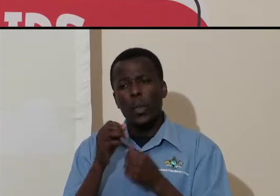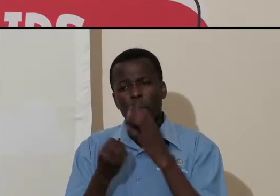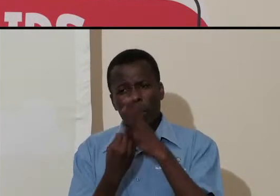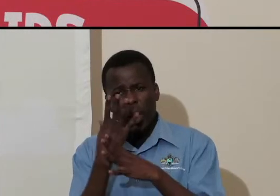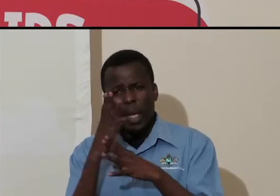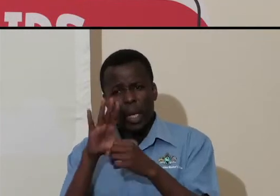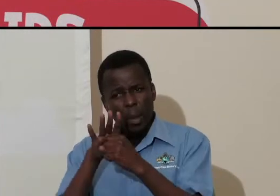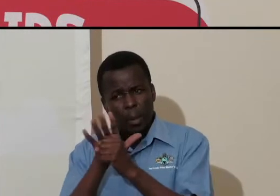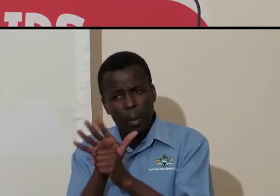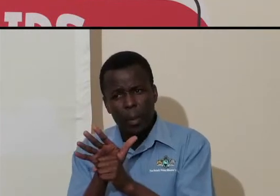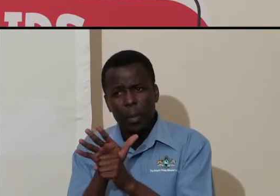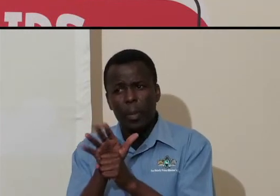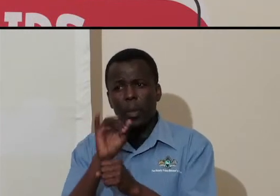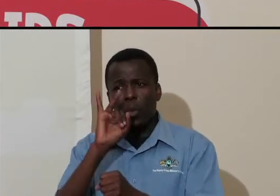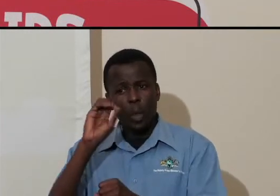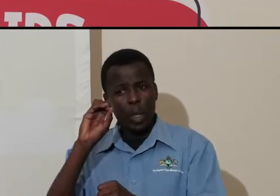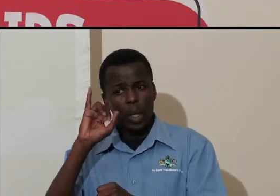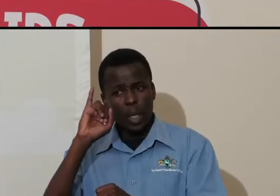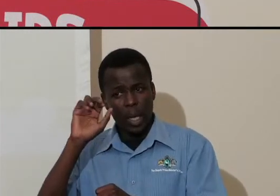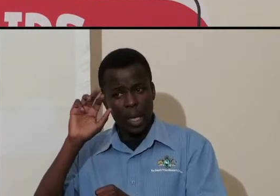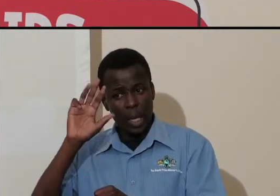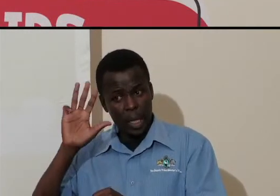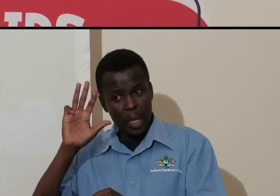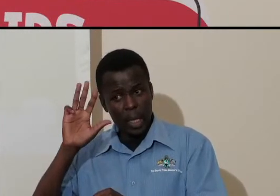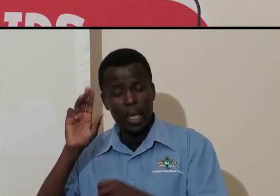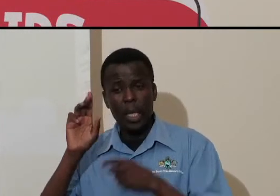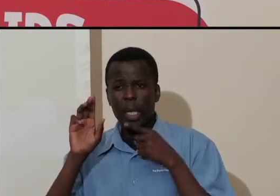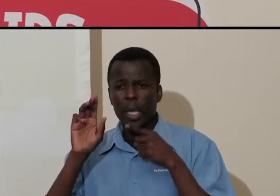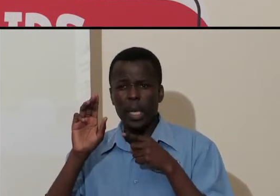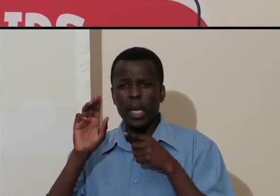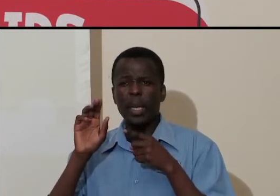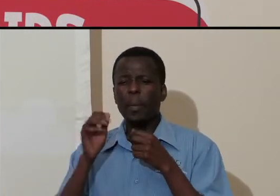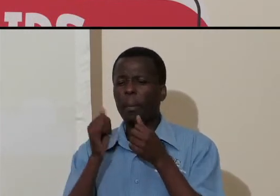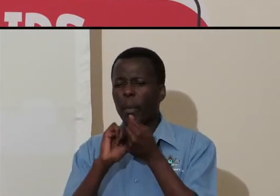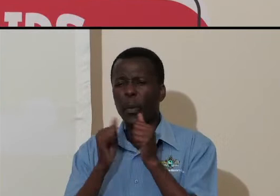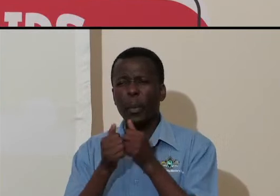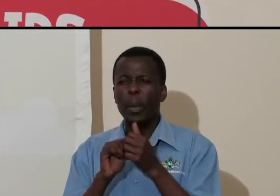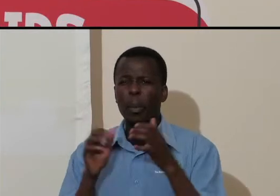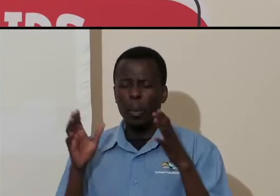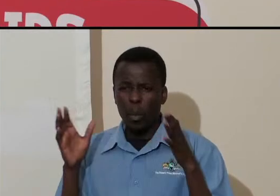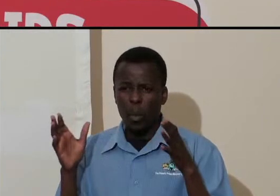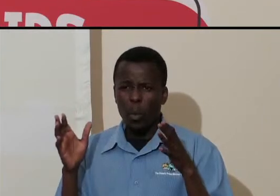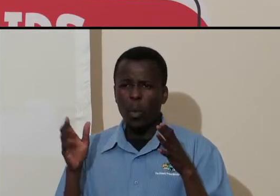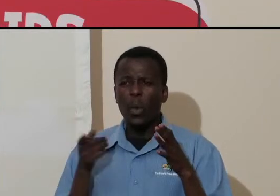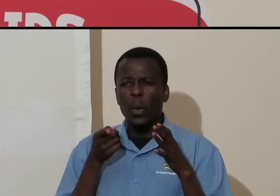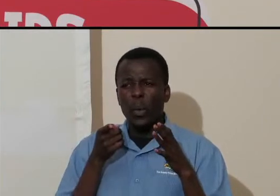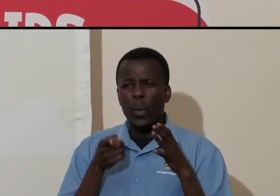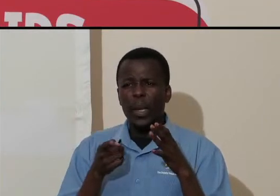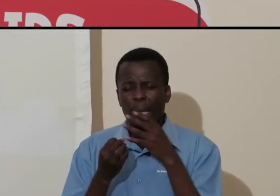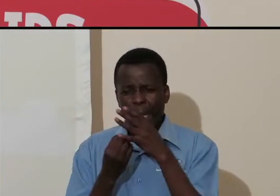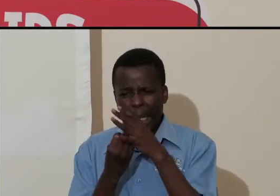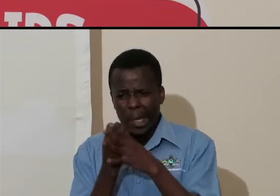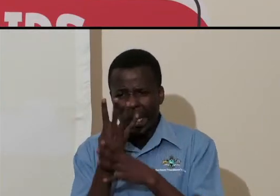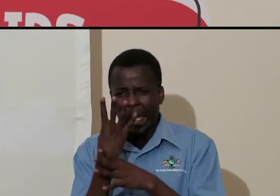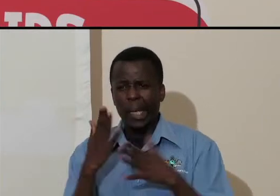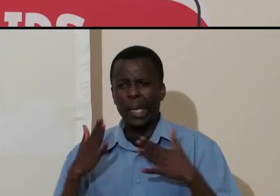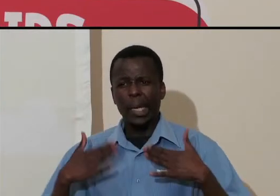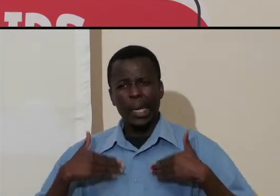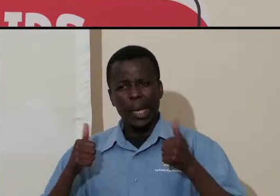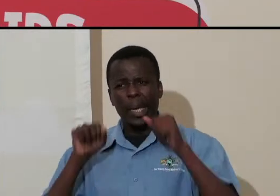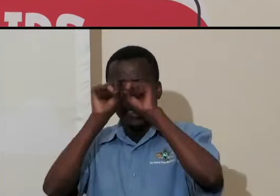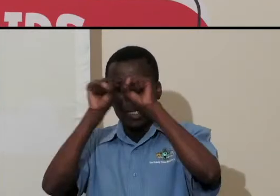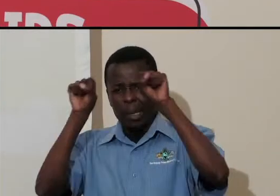is overwhelming. It's overwhelming even the most sophisticated health systems, worsening